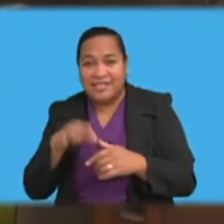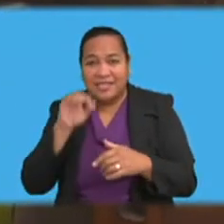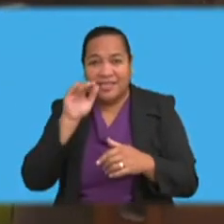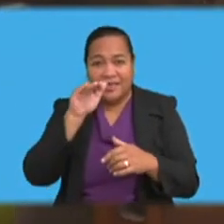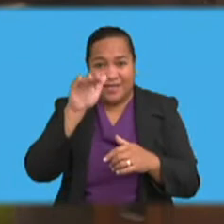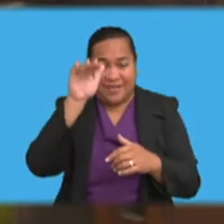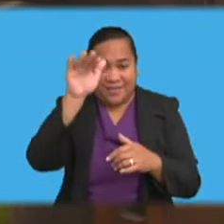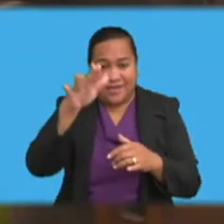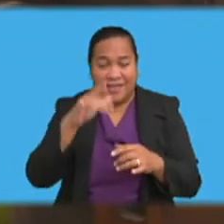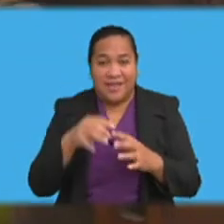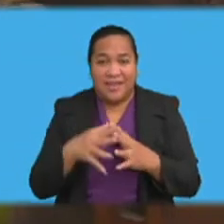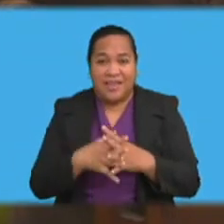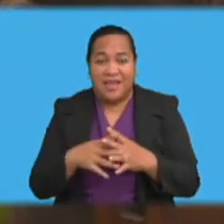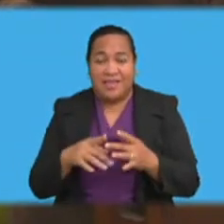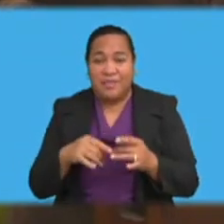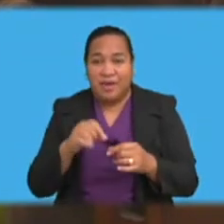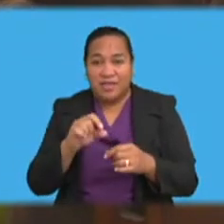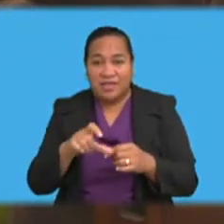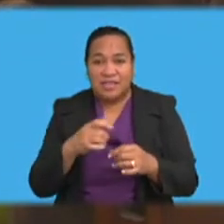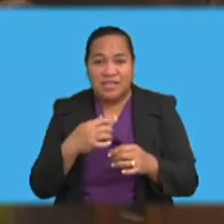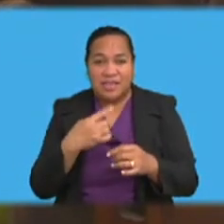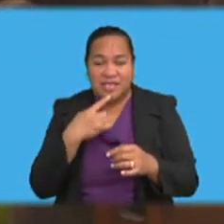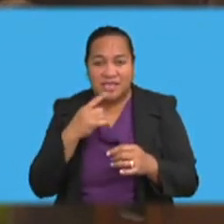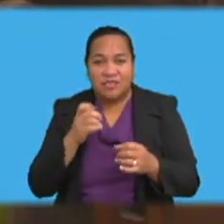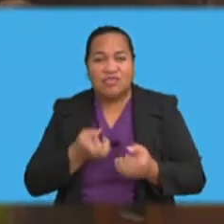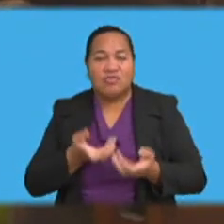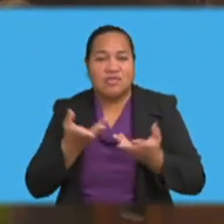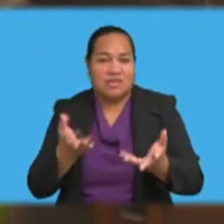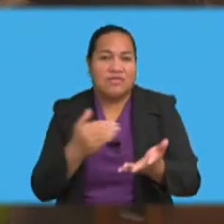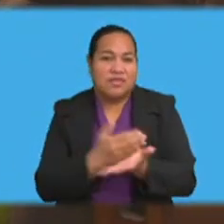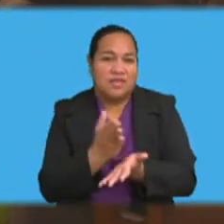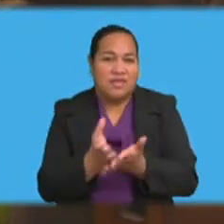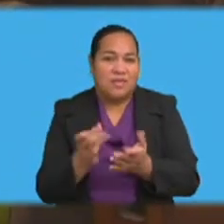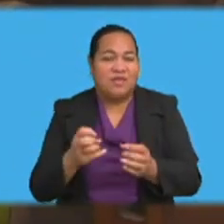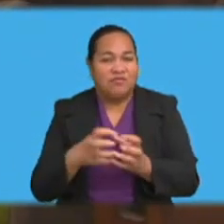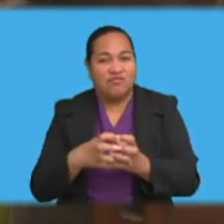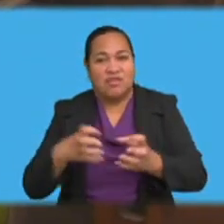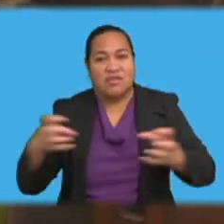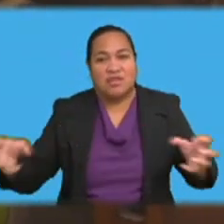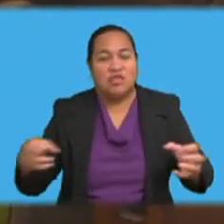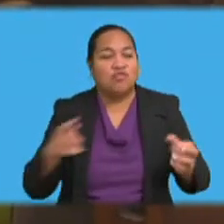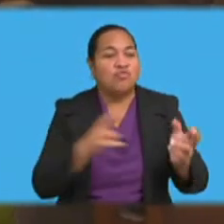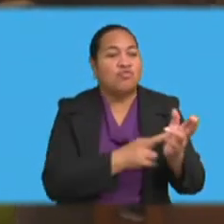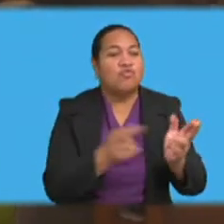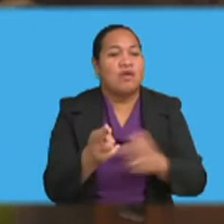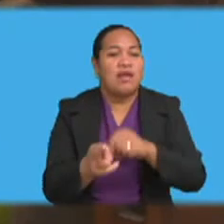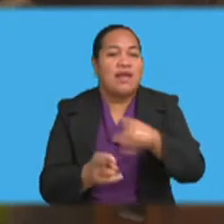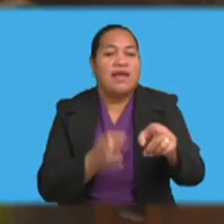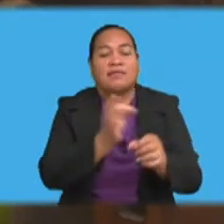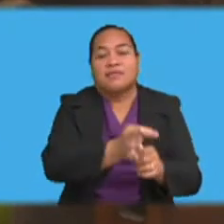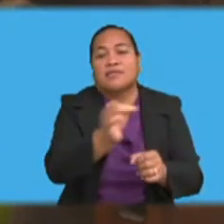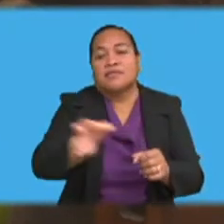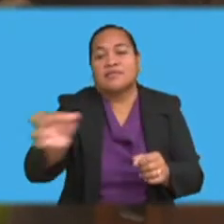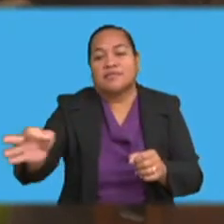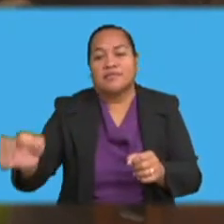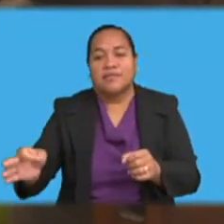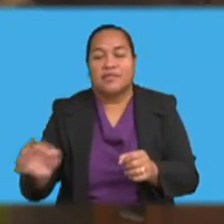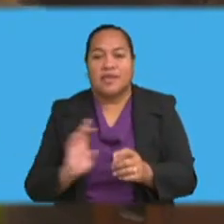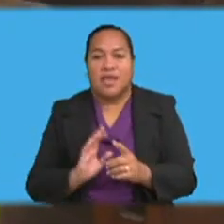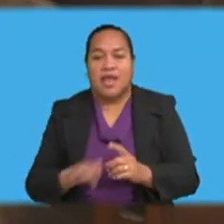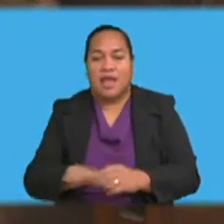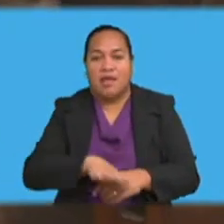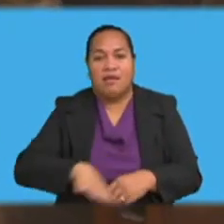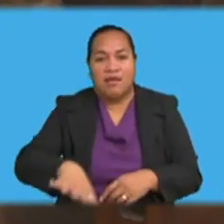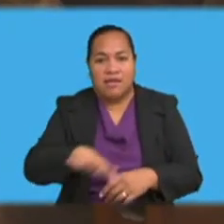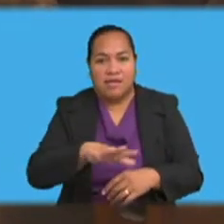backhaul capacity to our telecommunications service providers to facilitate the expansion to rural and maritime areas. This will allow these areas to have